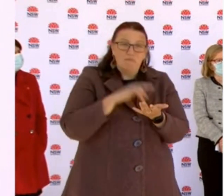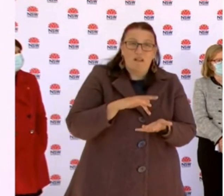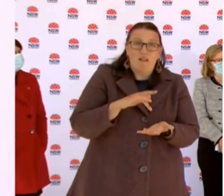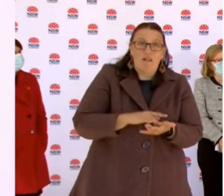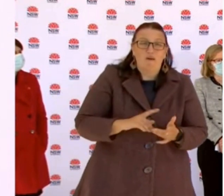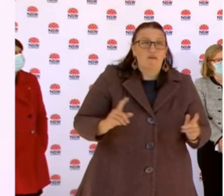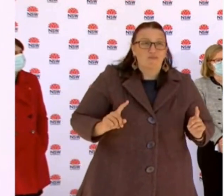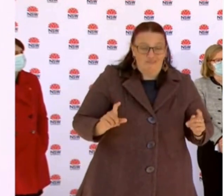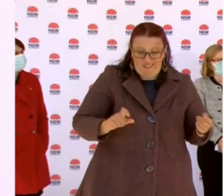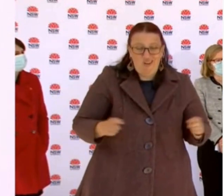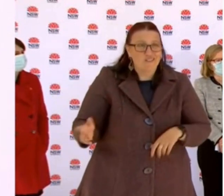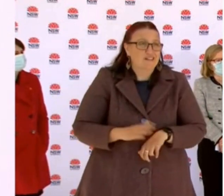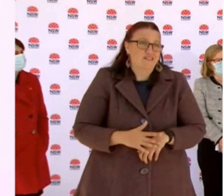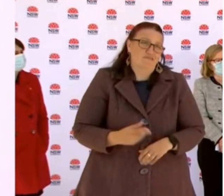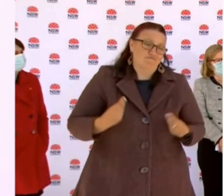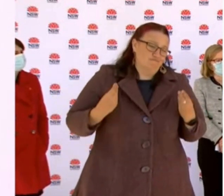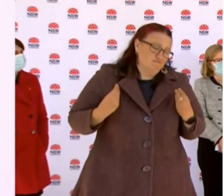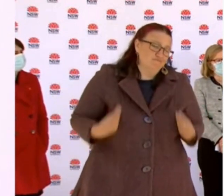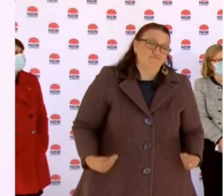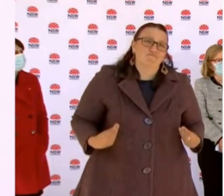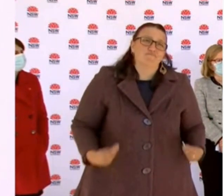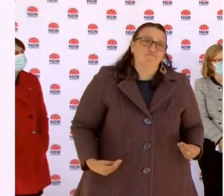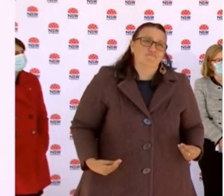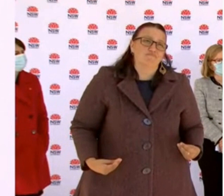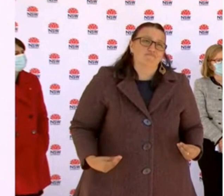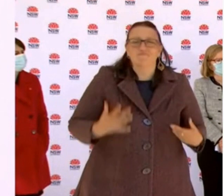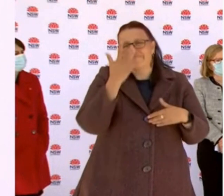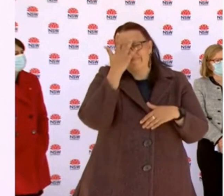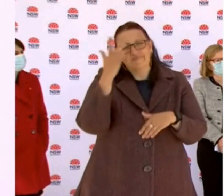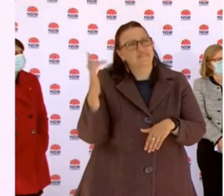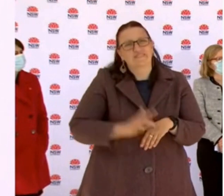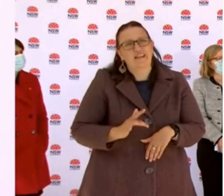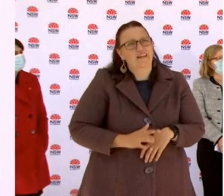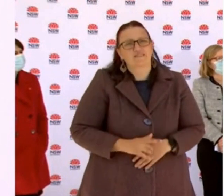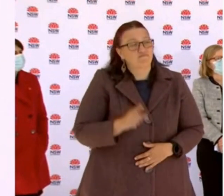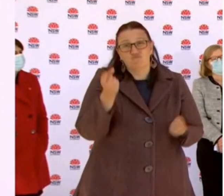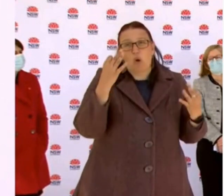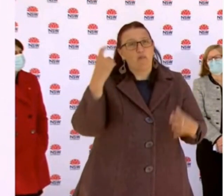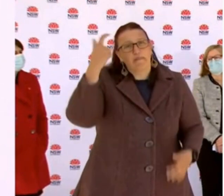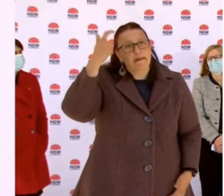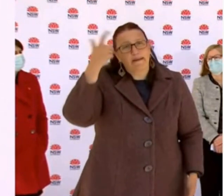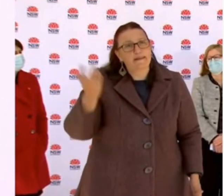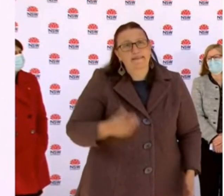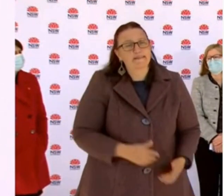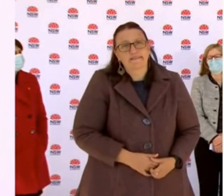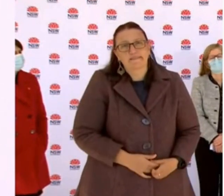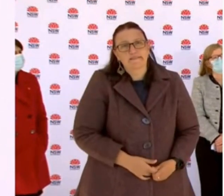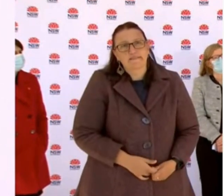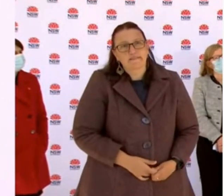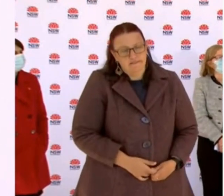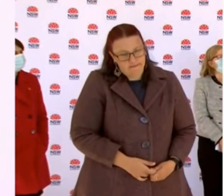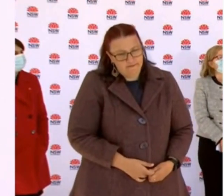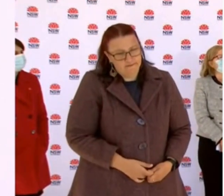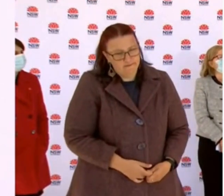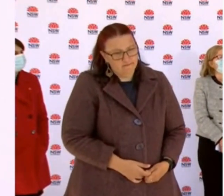a lockdown, you've got to say, what is the thinking of some of these people? But